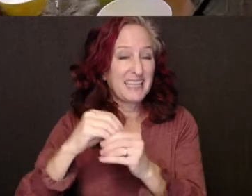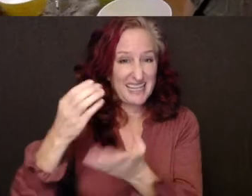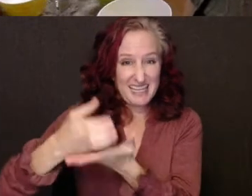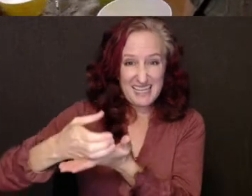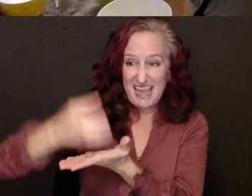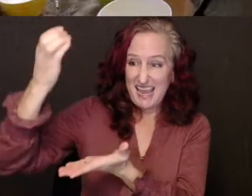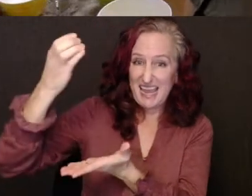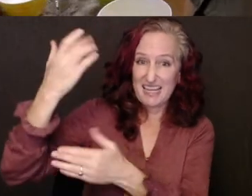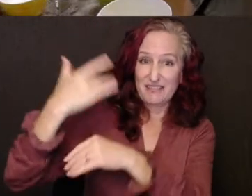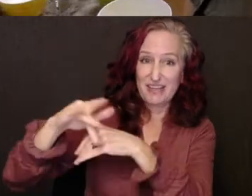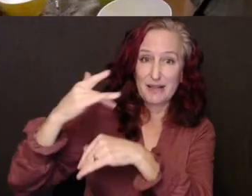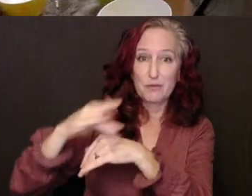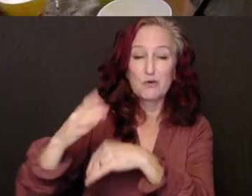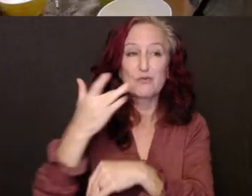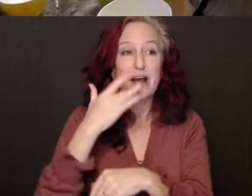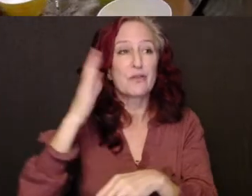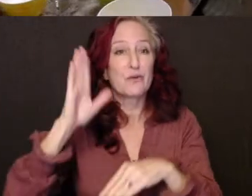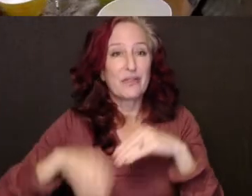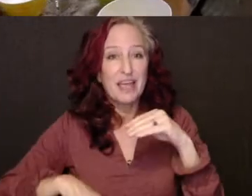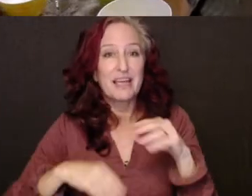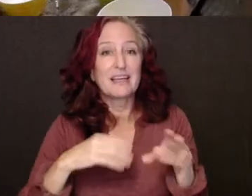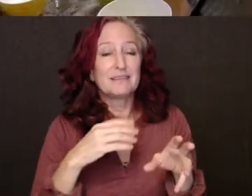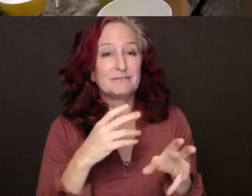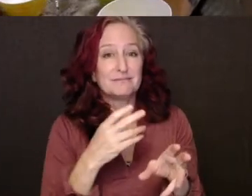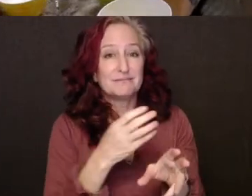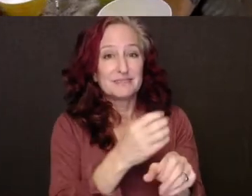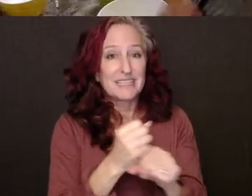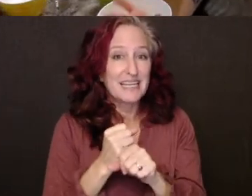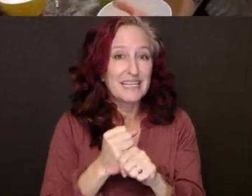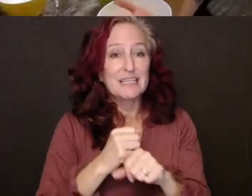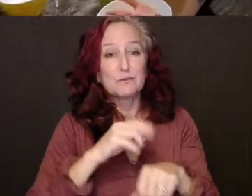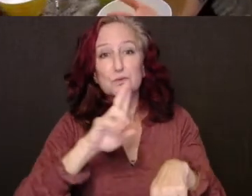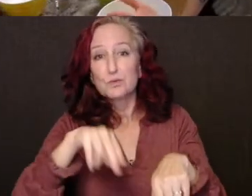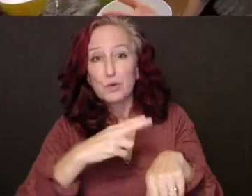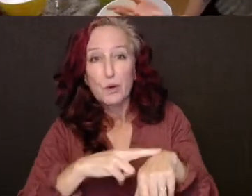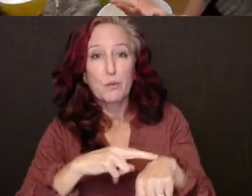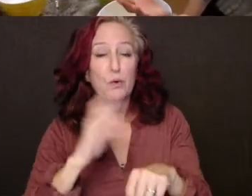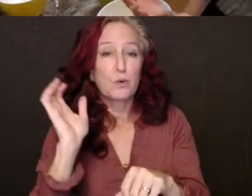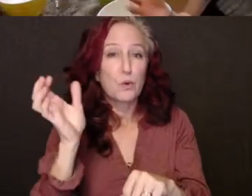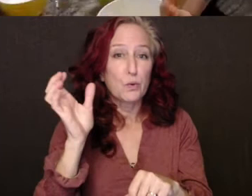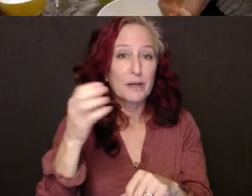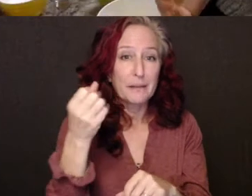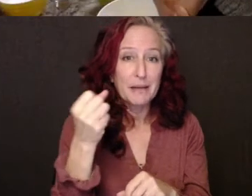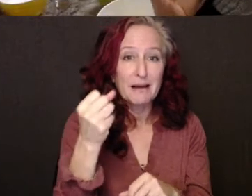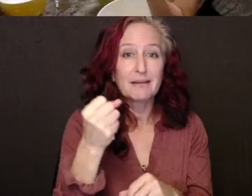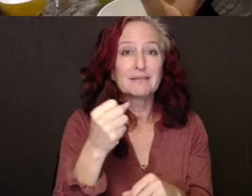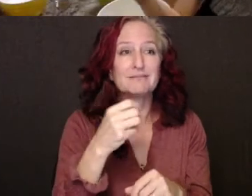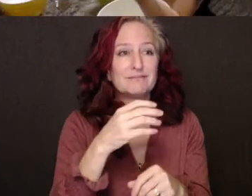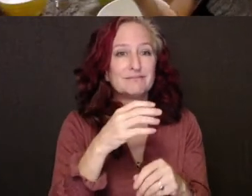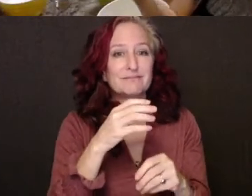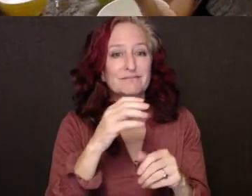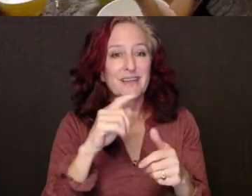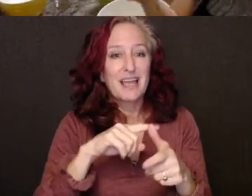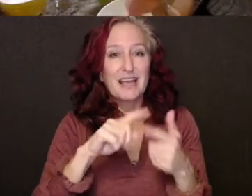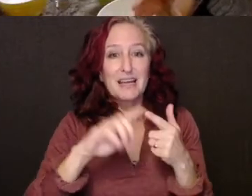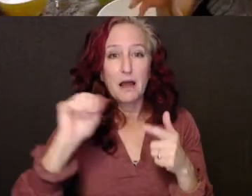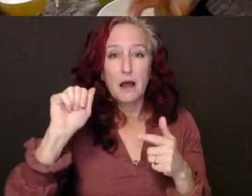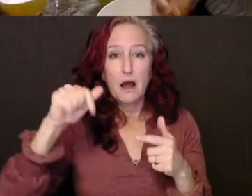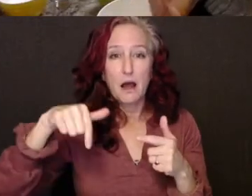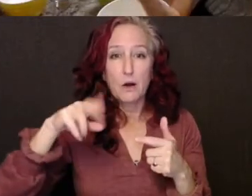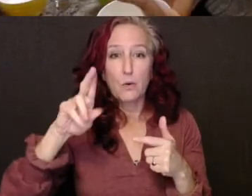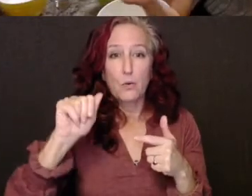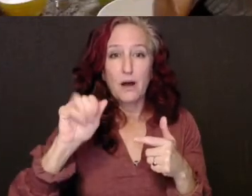yes. Coming across the ingredients and new products becoming available, like the coconut whipped